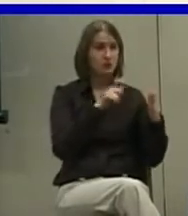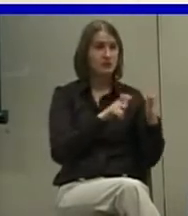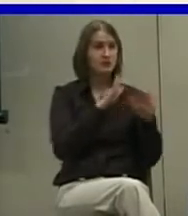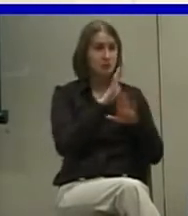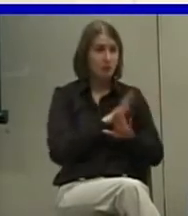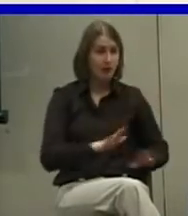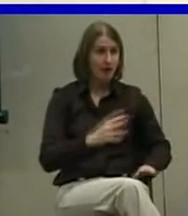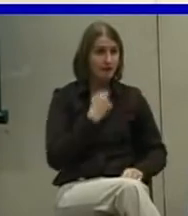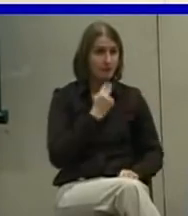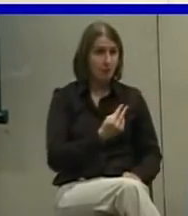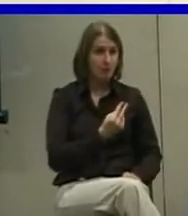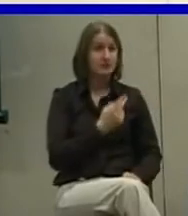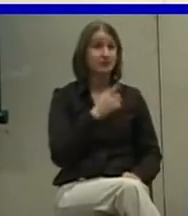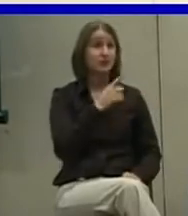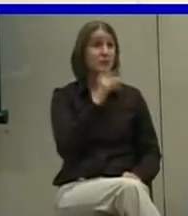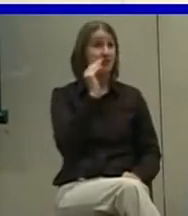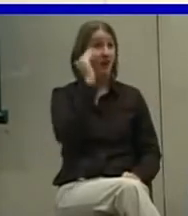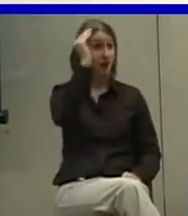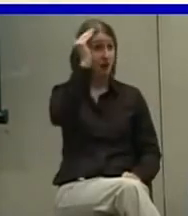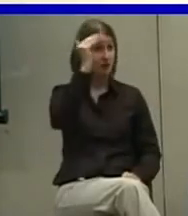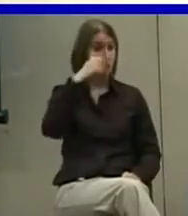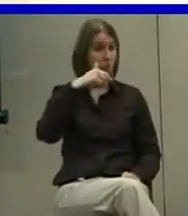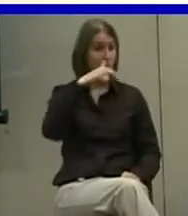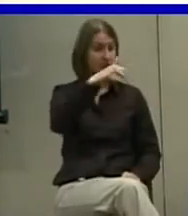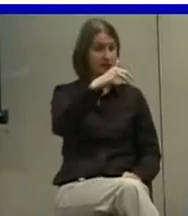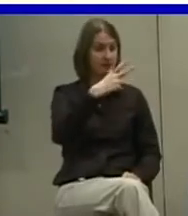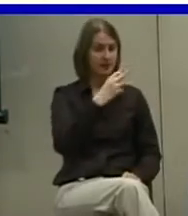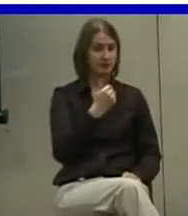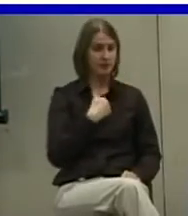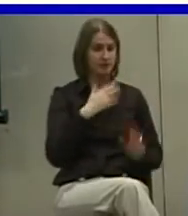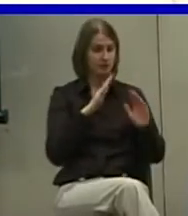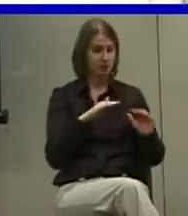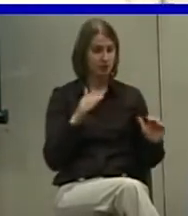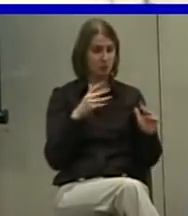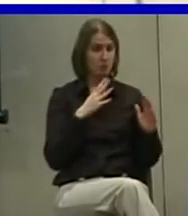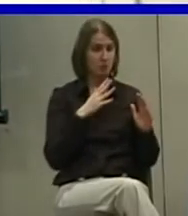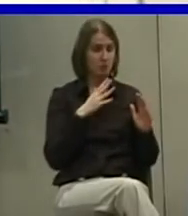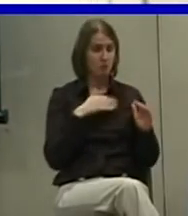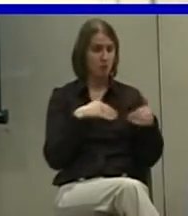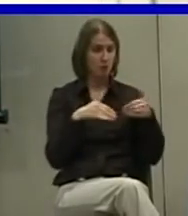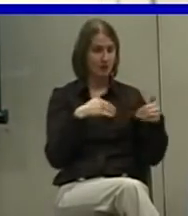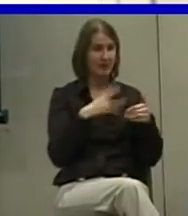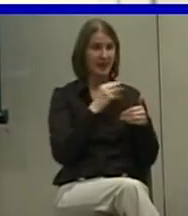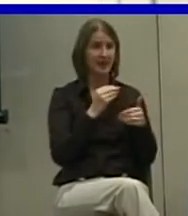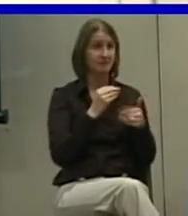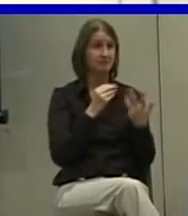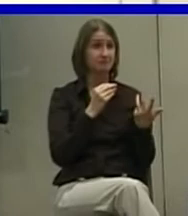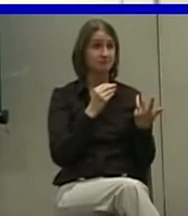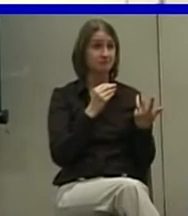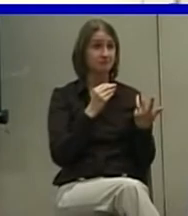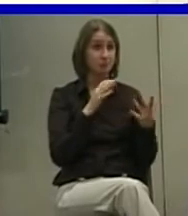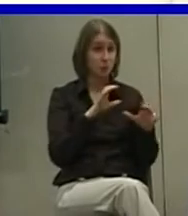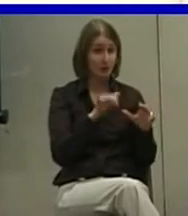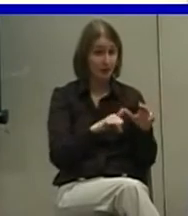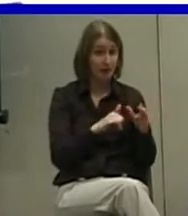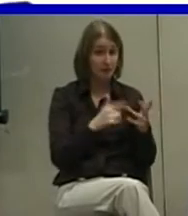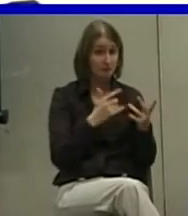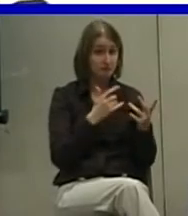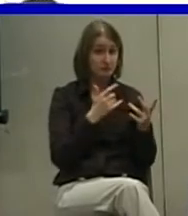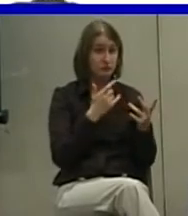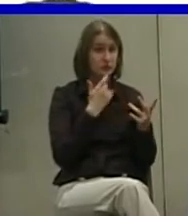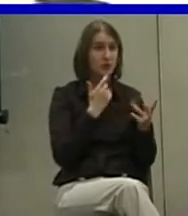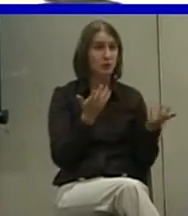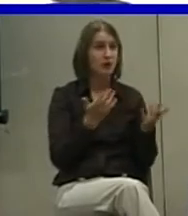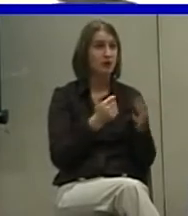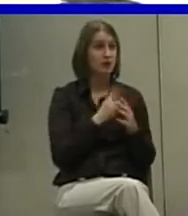voice? And you're the adult walking down the hall and there's kids walking in the hall and doing these things. What do you say? Do you need to